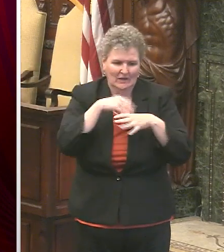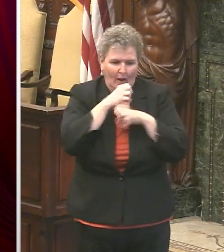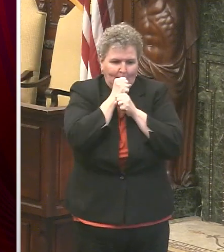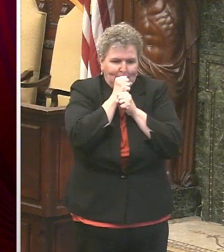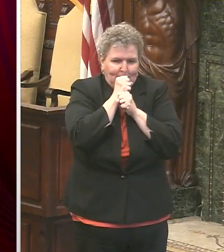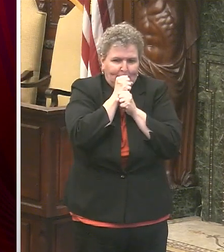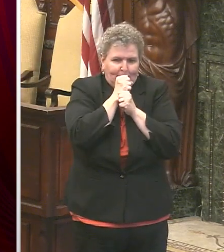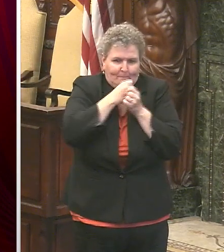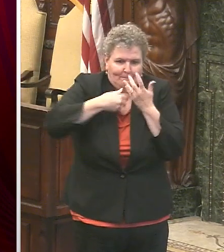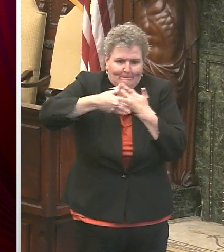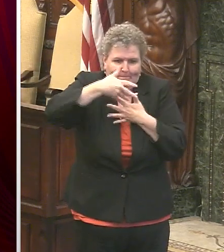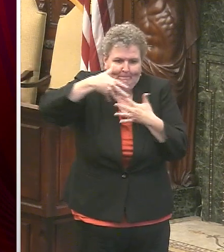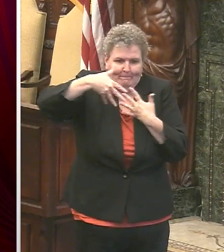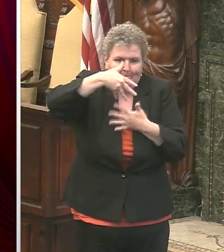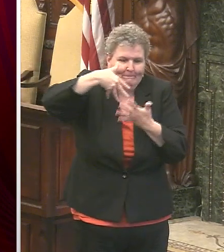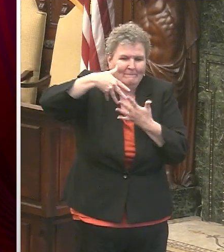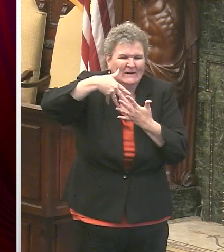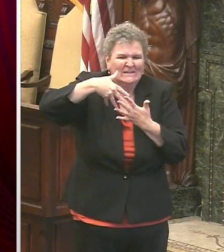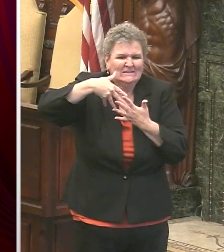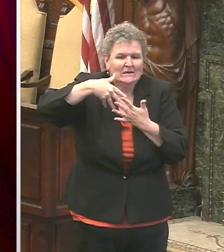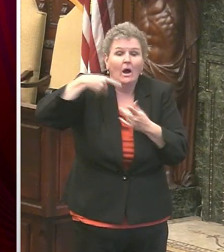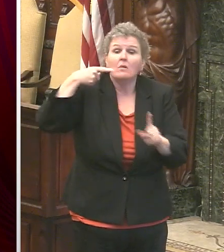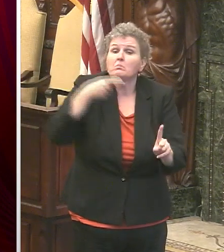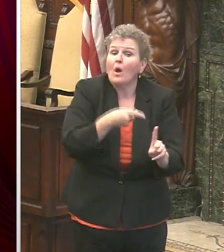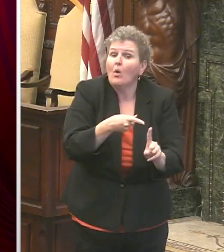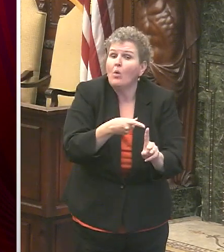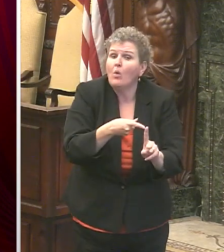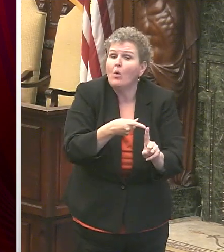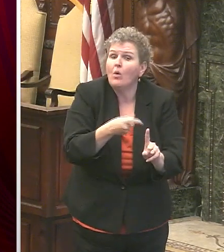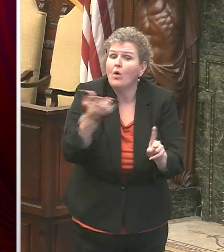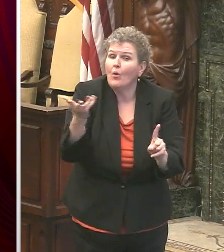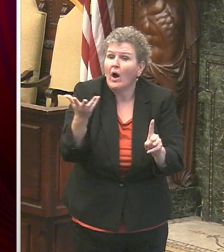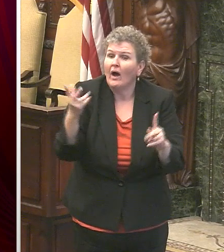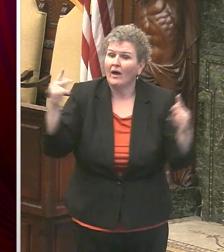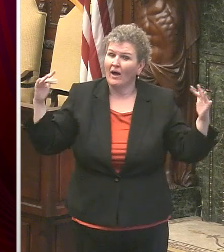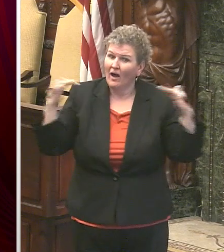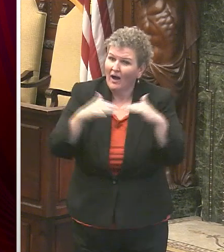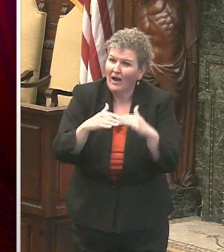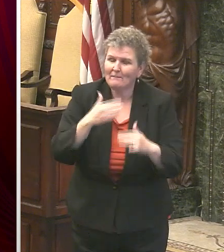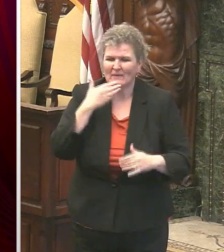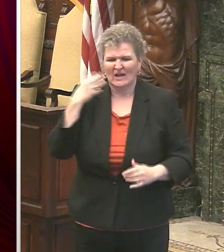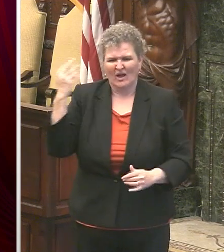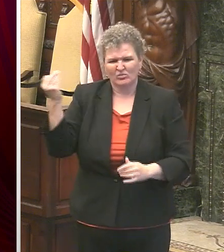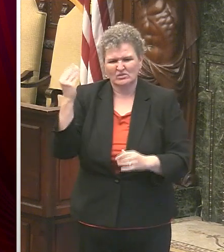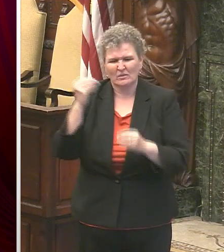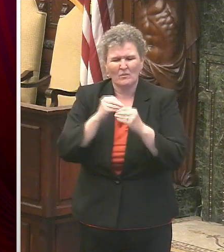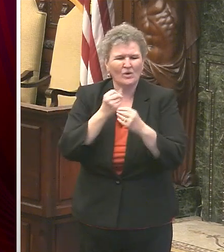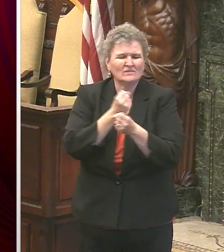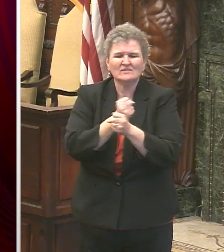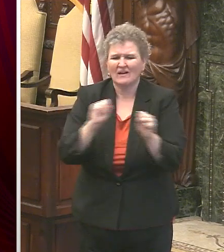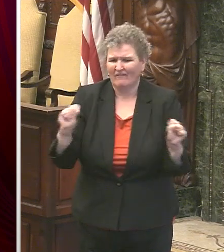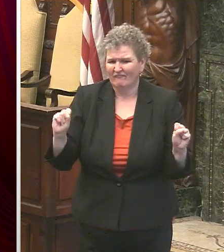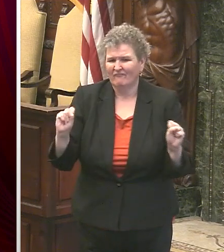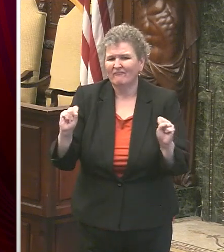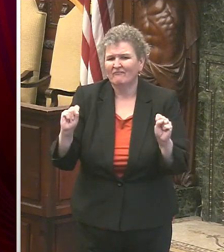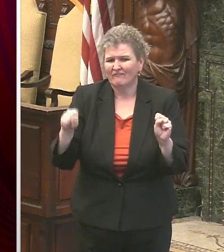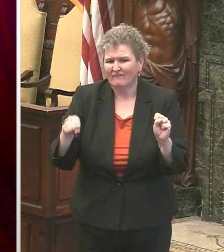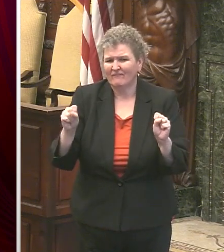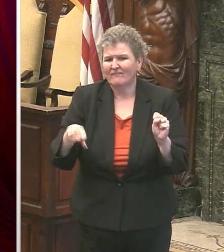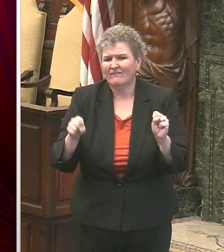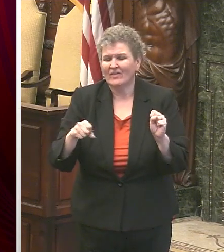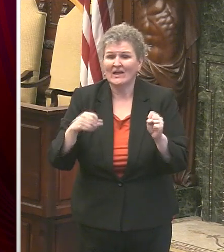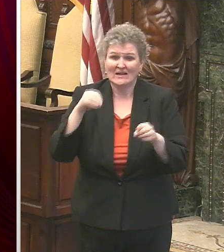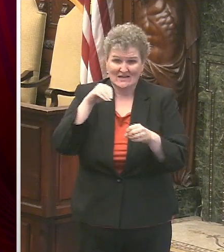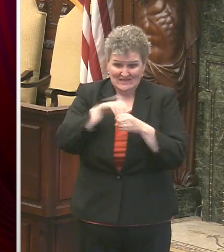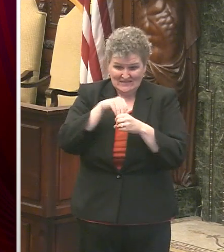of this design is to encourage everyone, if you want to gather, do it outdoors where it's much safer. Now, the indoor limits also